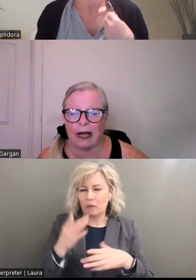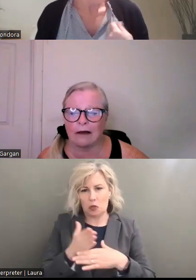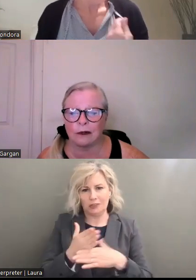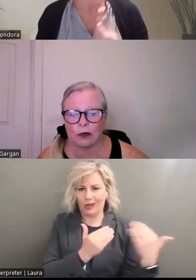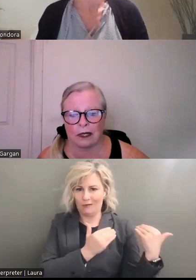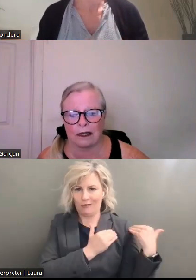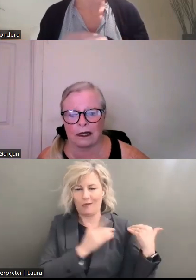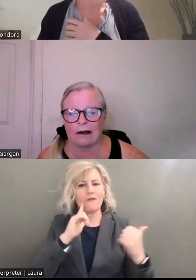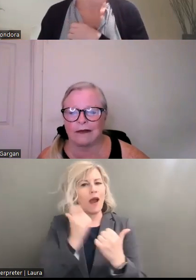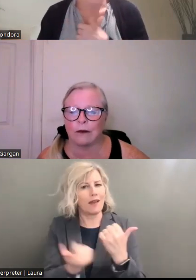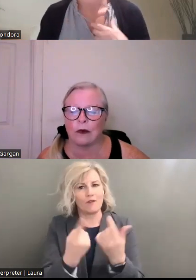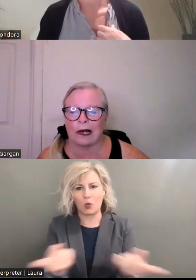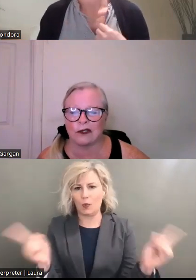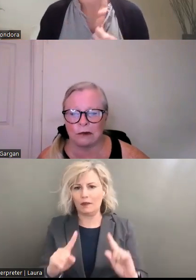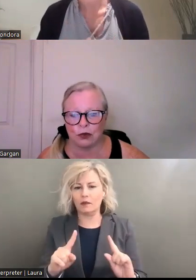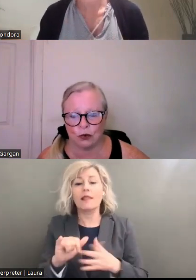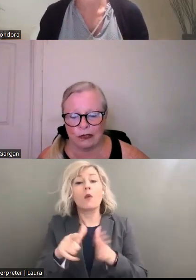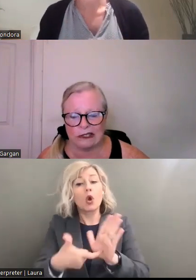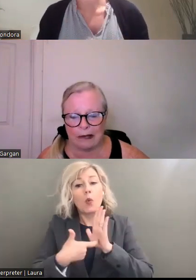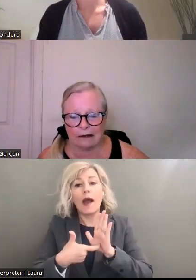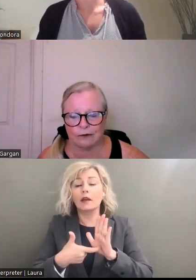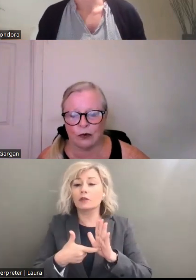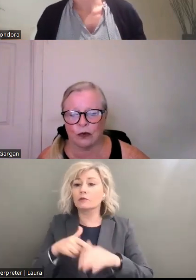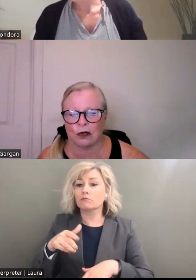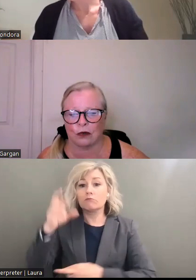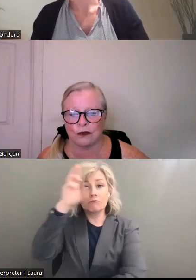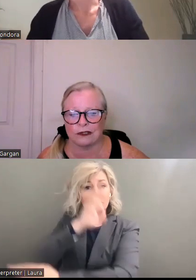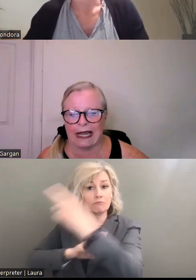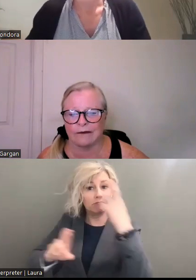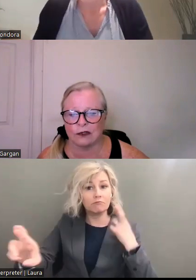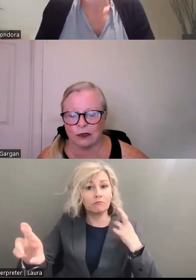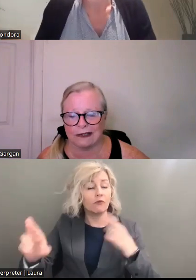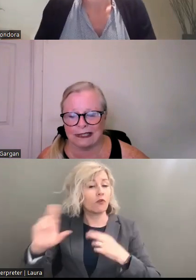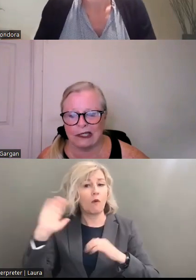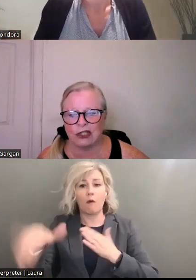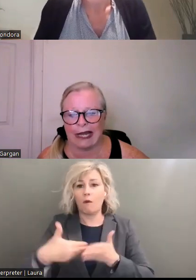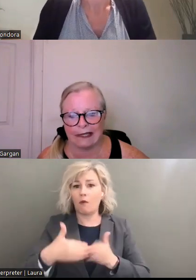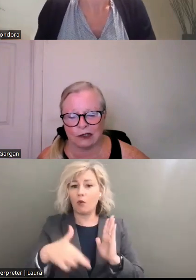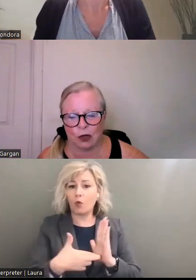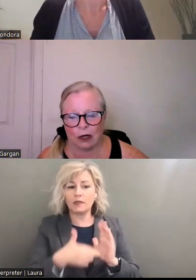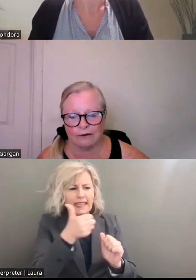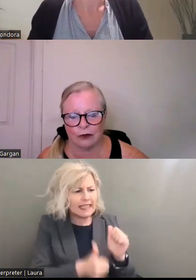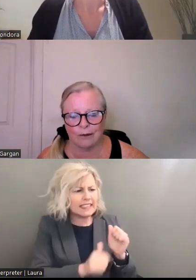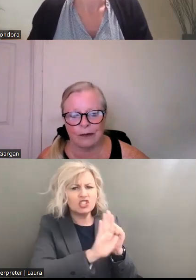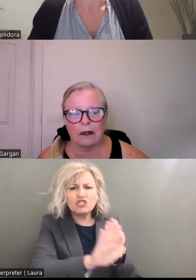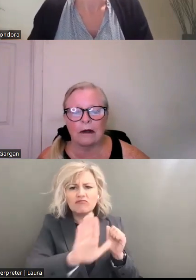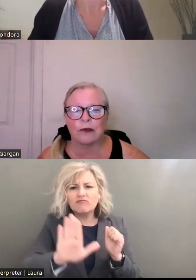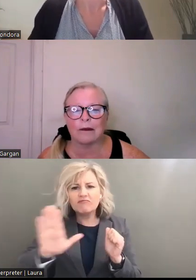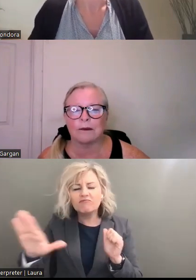responsibility for everyone that requires mutual respect for the roles and the strengths each has to